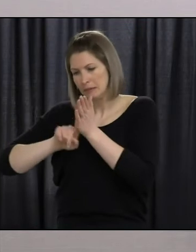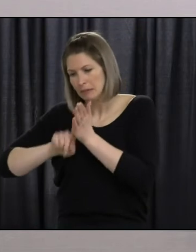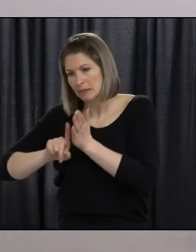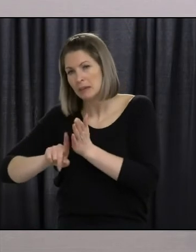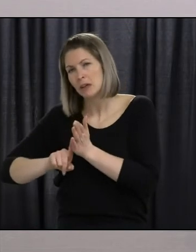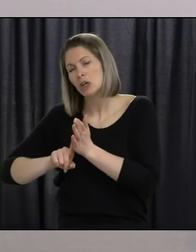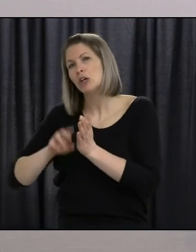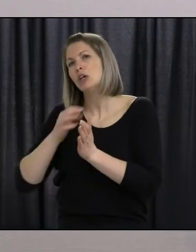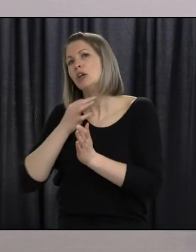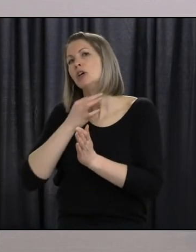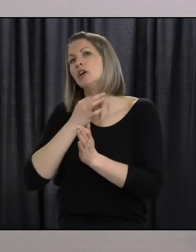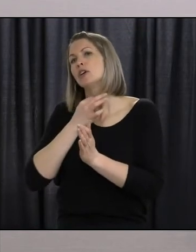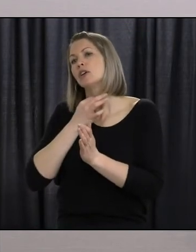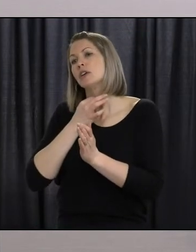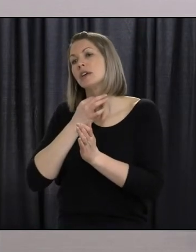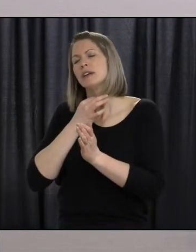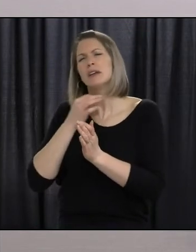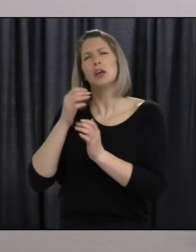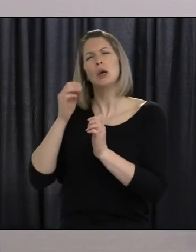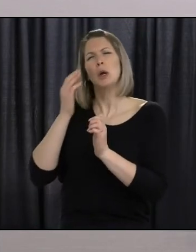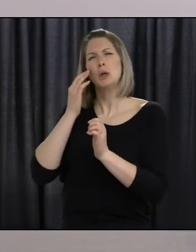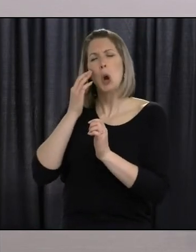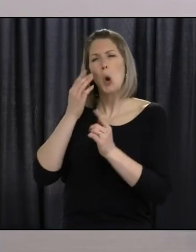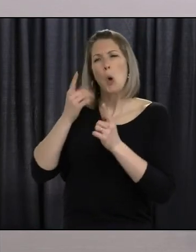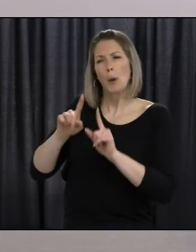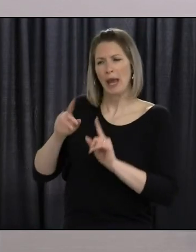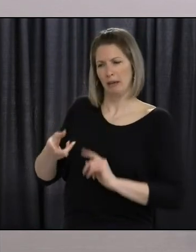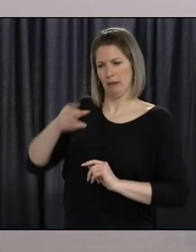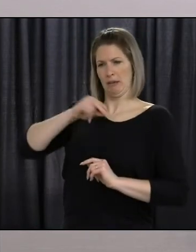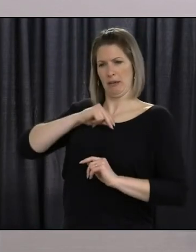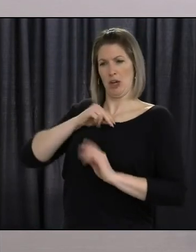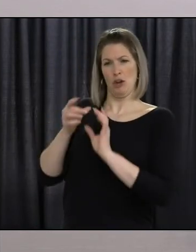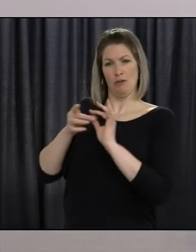any of them are early incubation results of the Easter weekend.